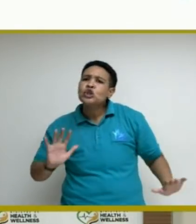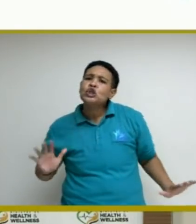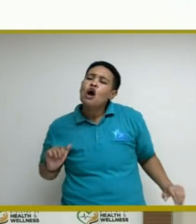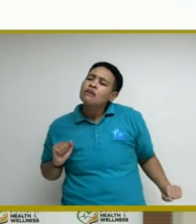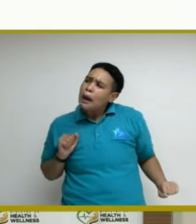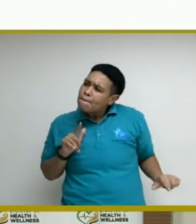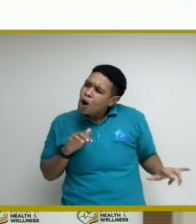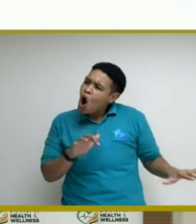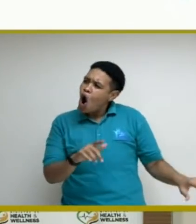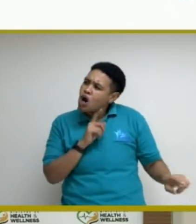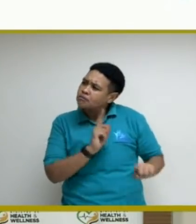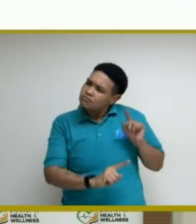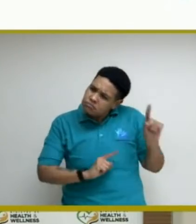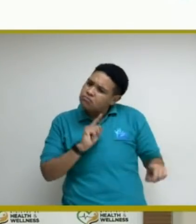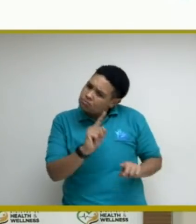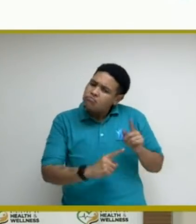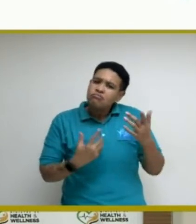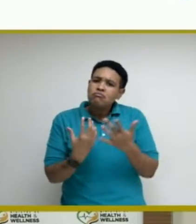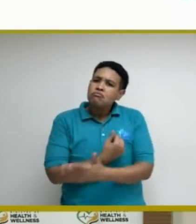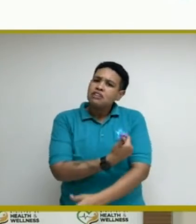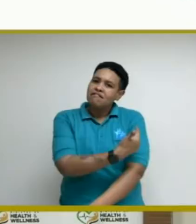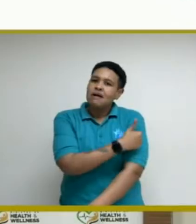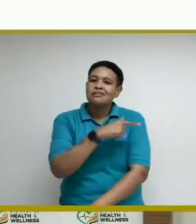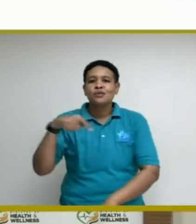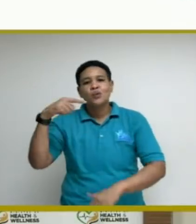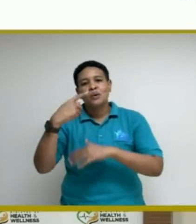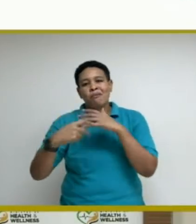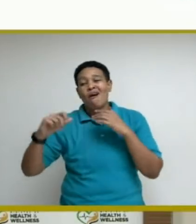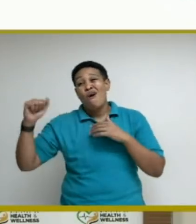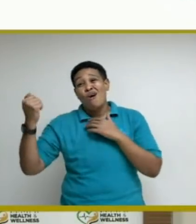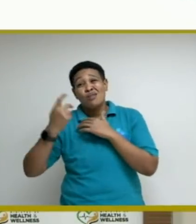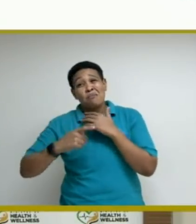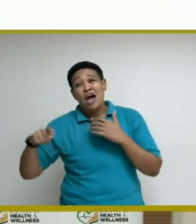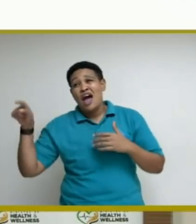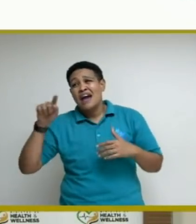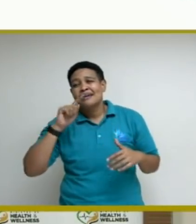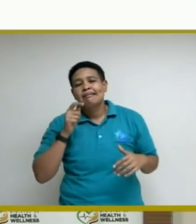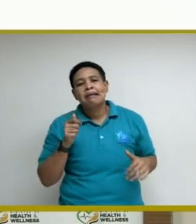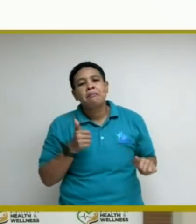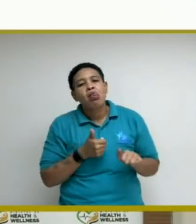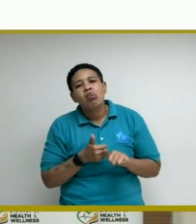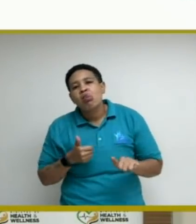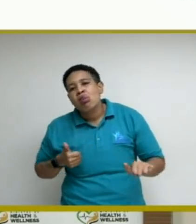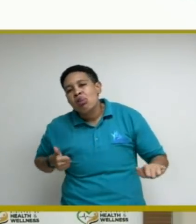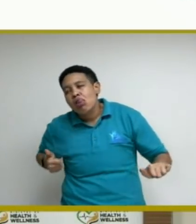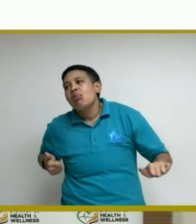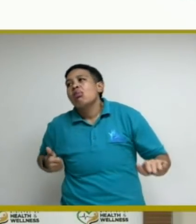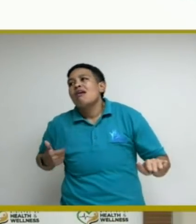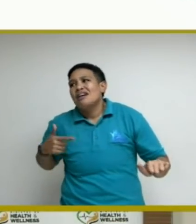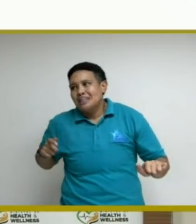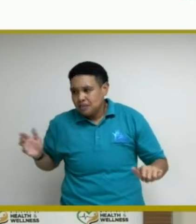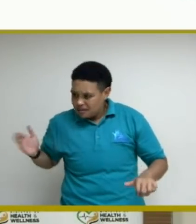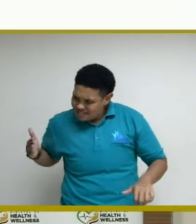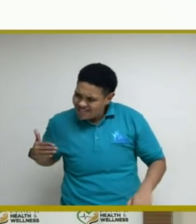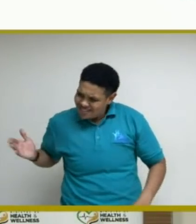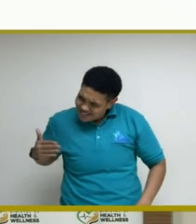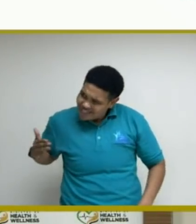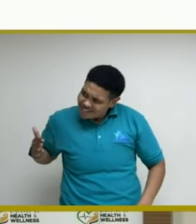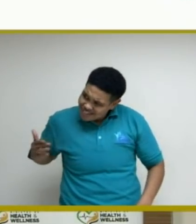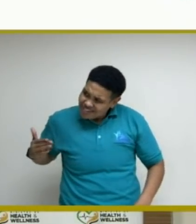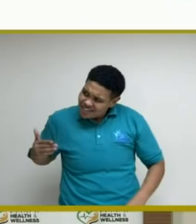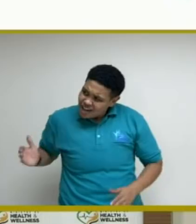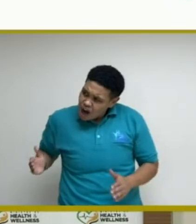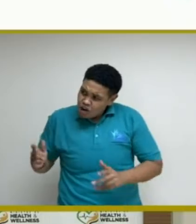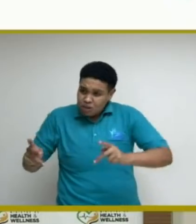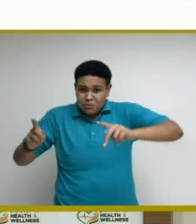in terms of vaccine take-up. And the other parishes are a little behind, and so we need to encourage persons